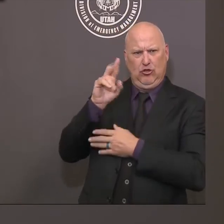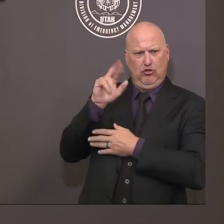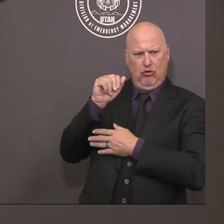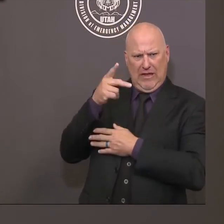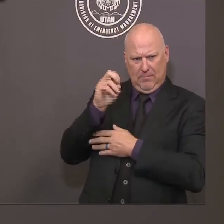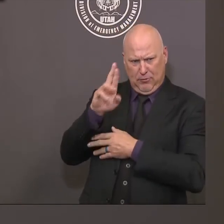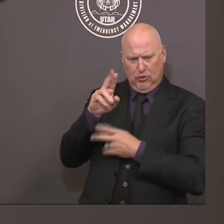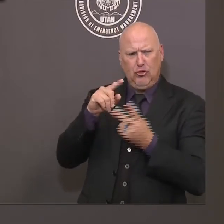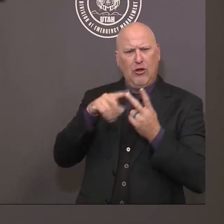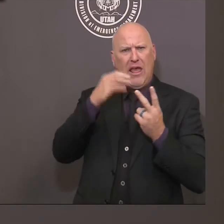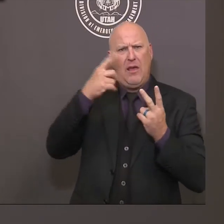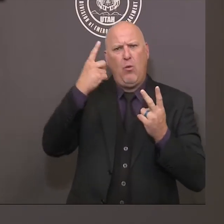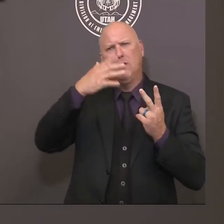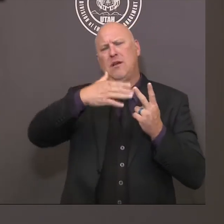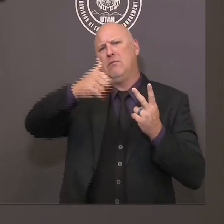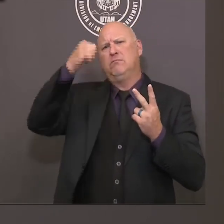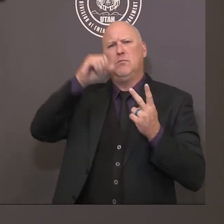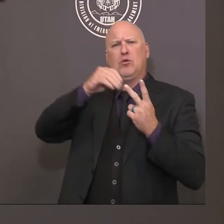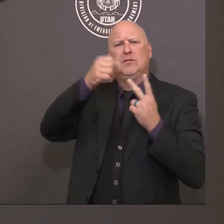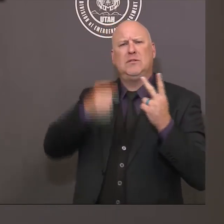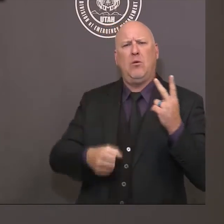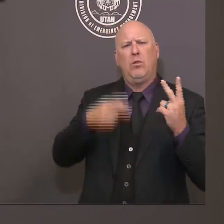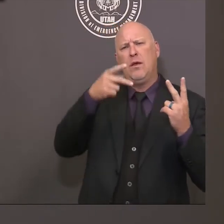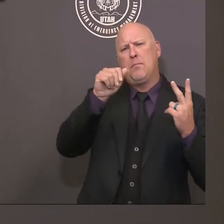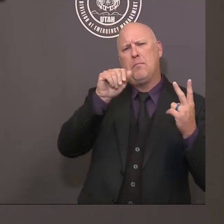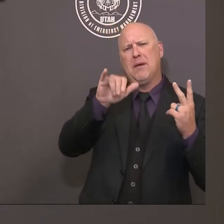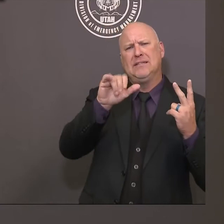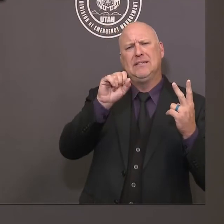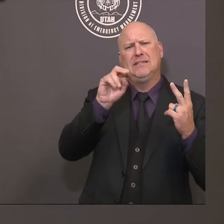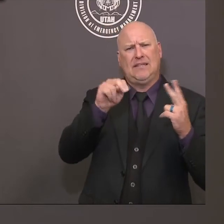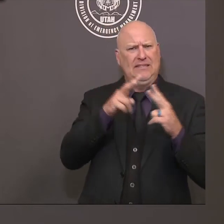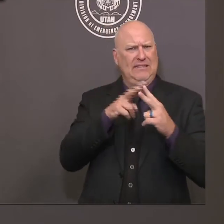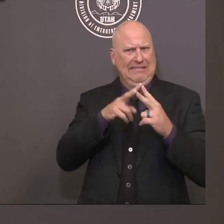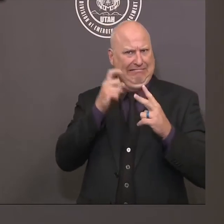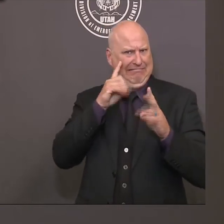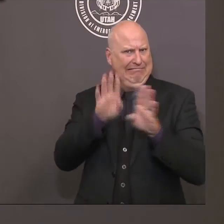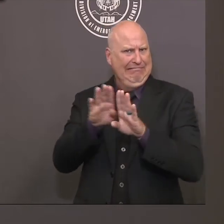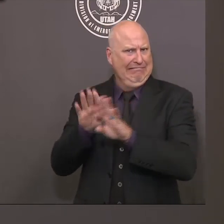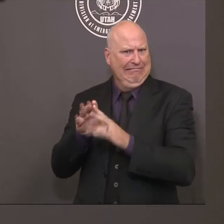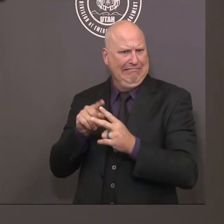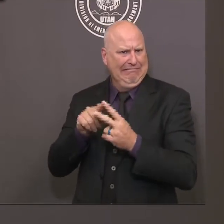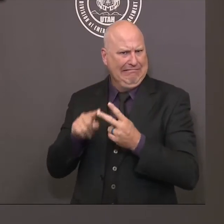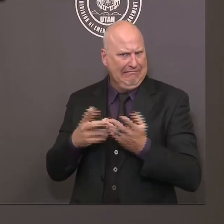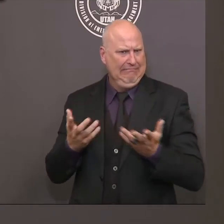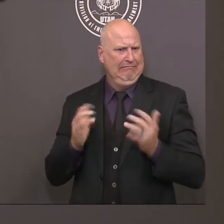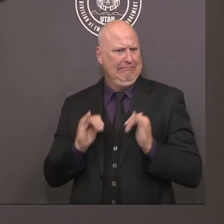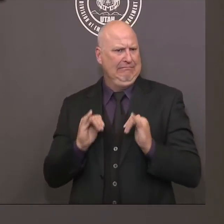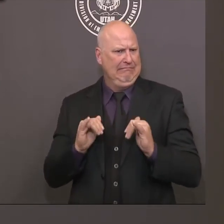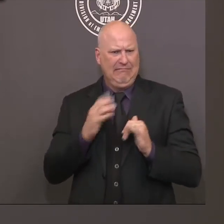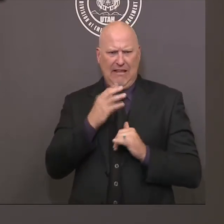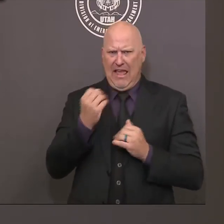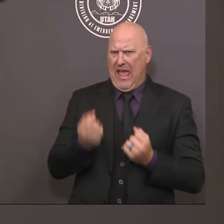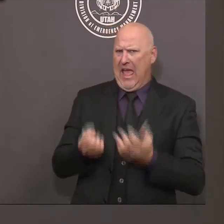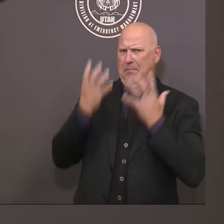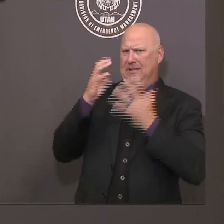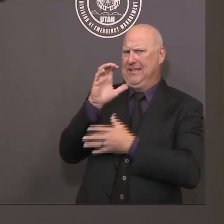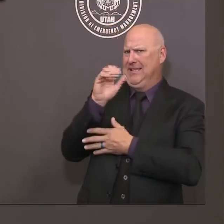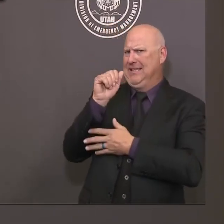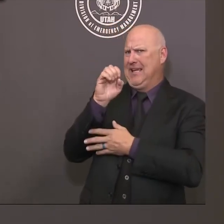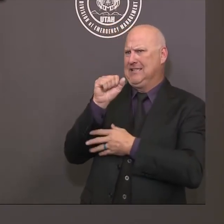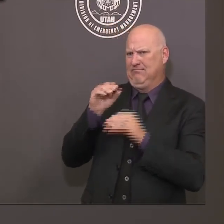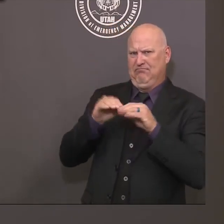we know how many cases from those total numbers are coming from those additional meat packing plants that were shut